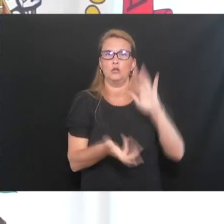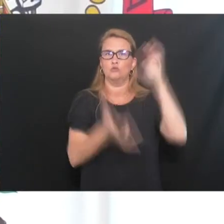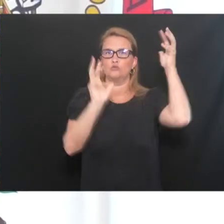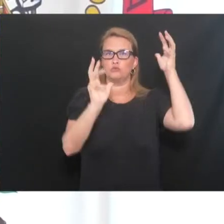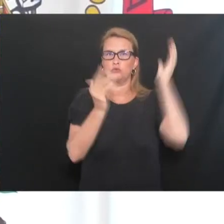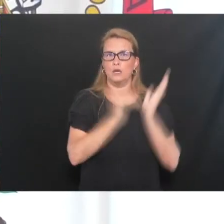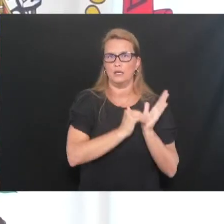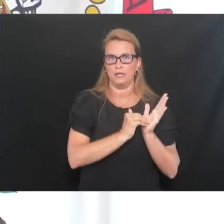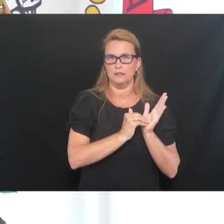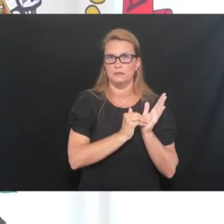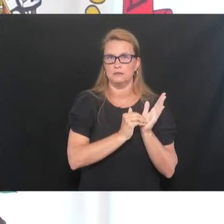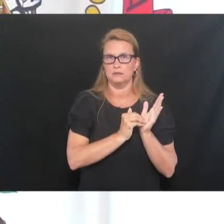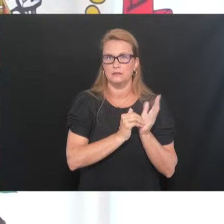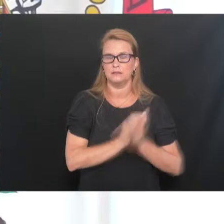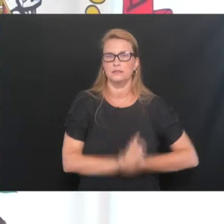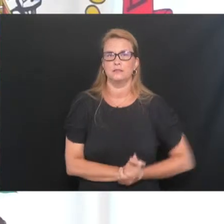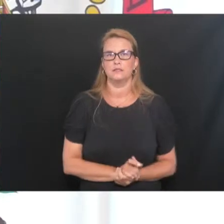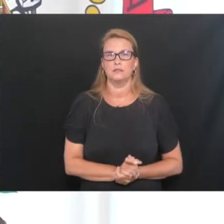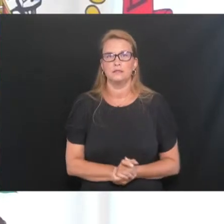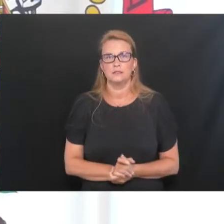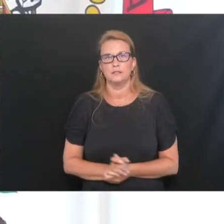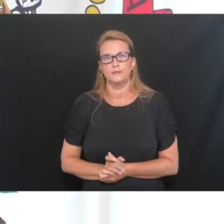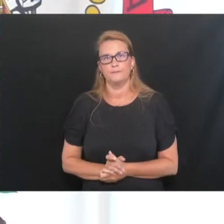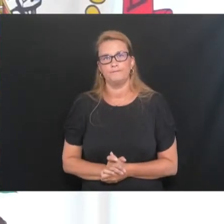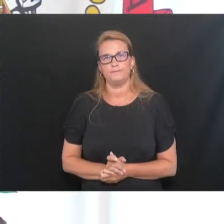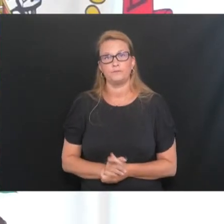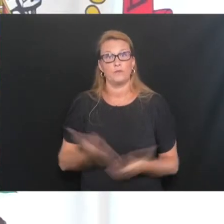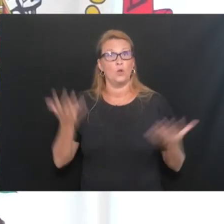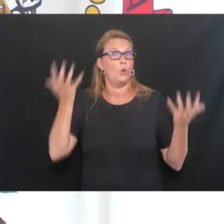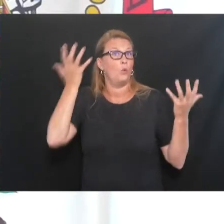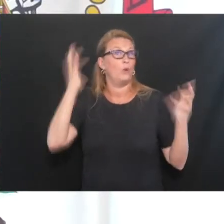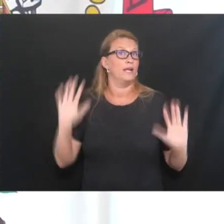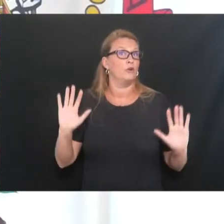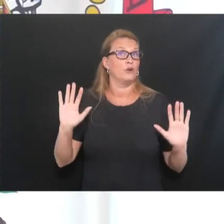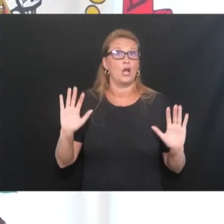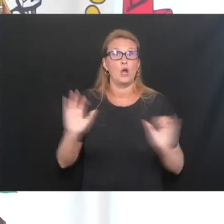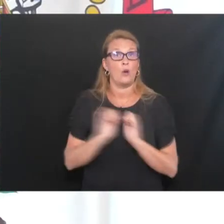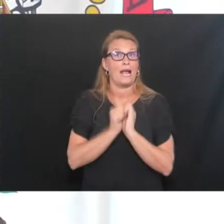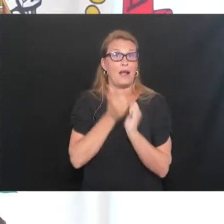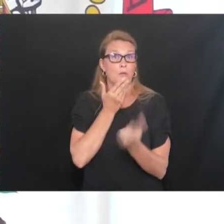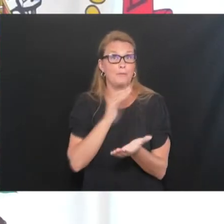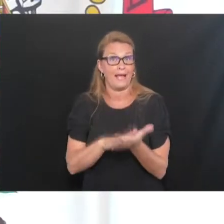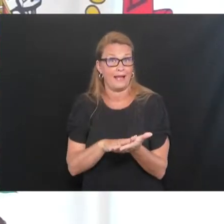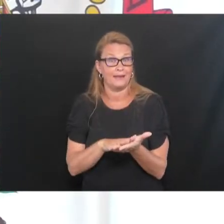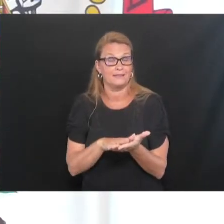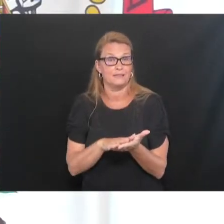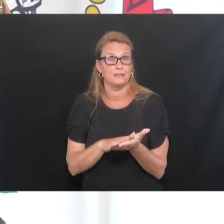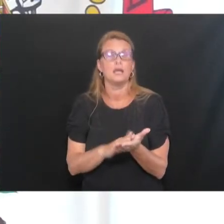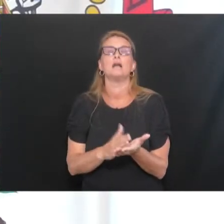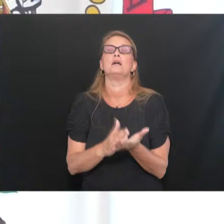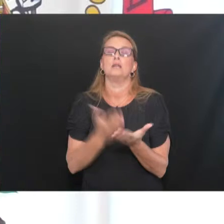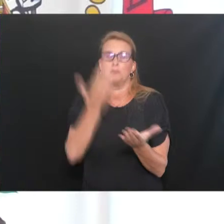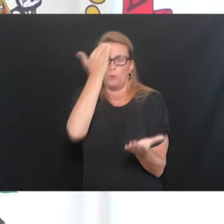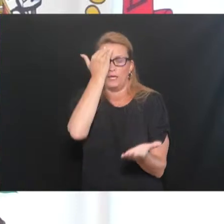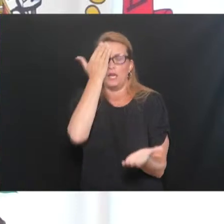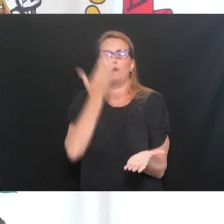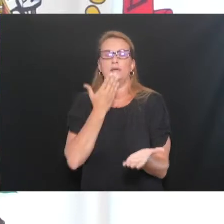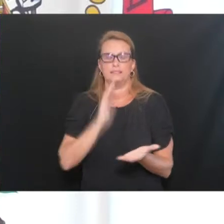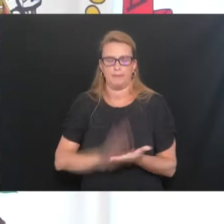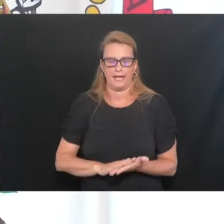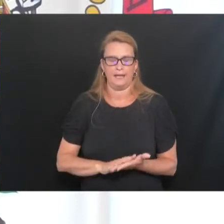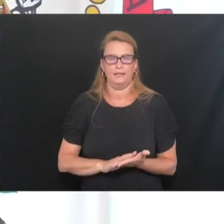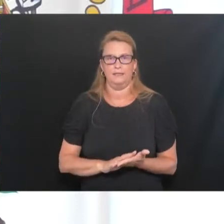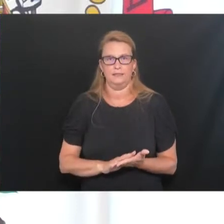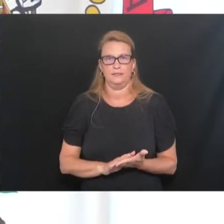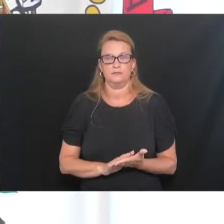And all indications are we don't know how bad it's going to be, but it's bad. You know, if you'll just